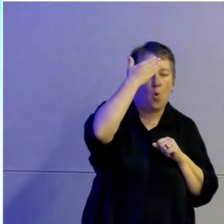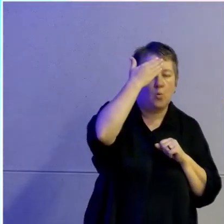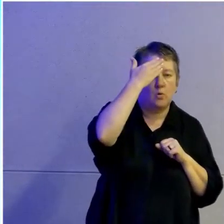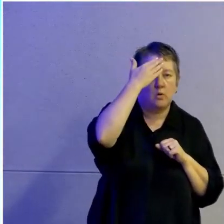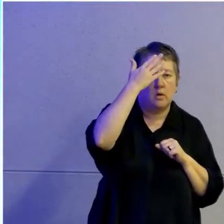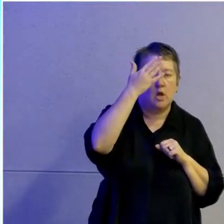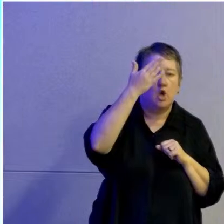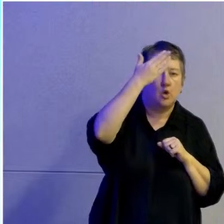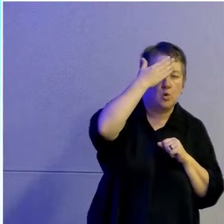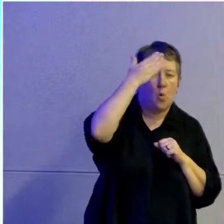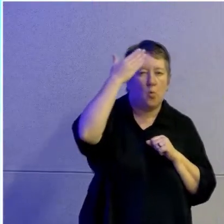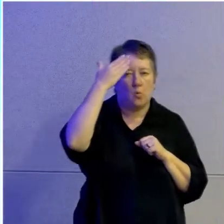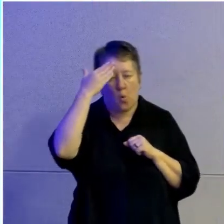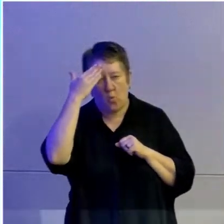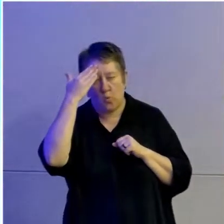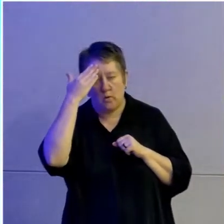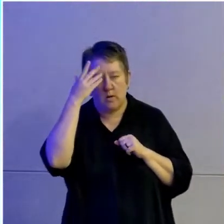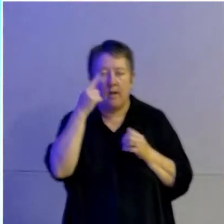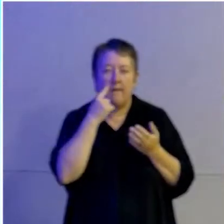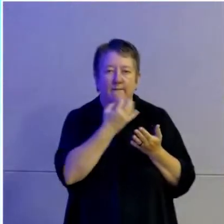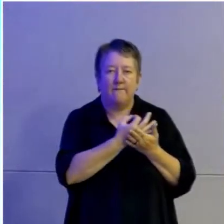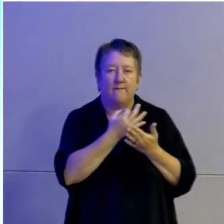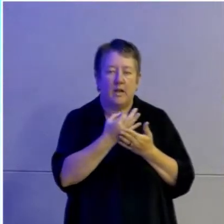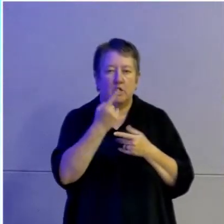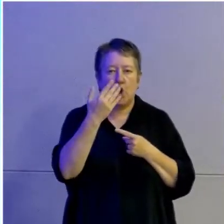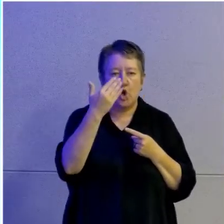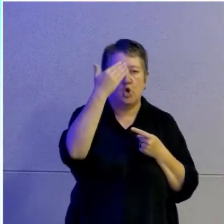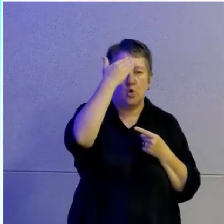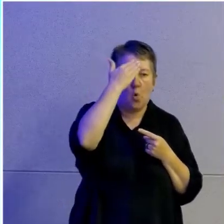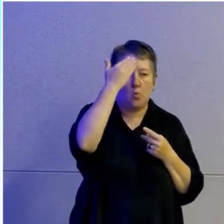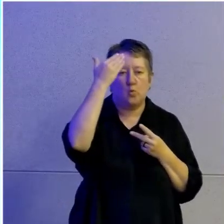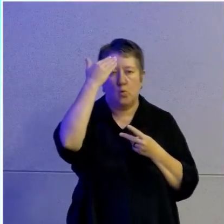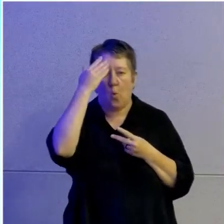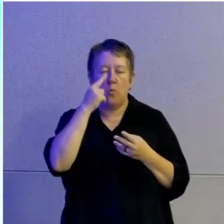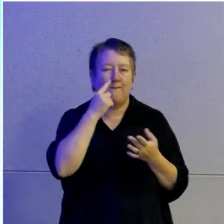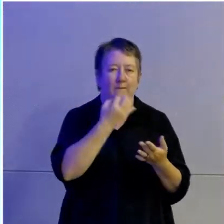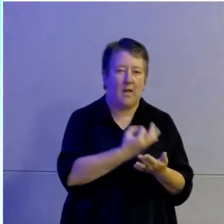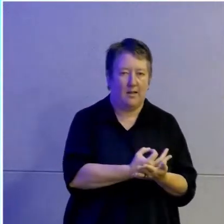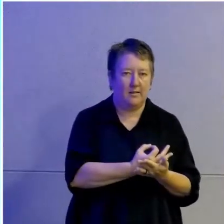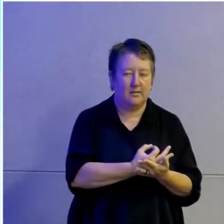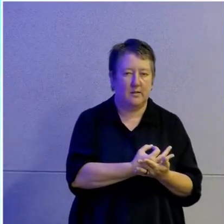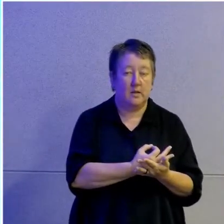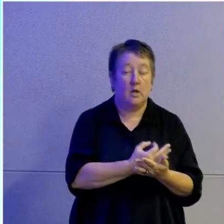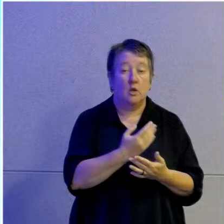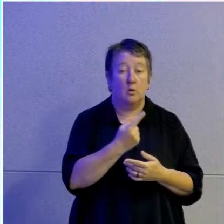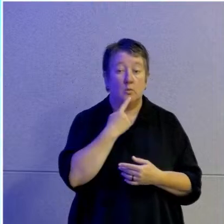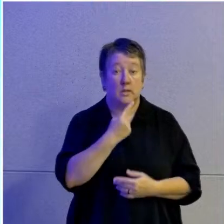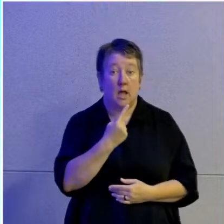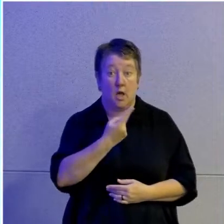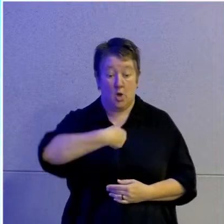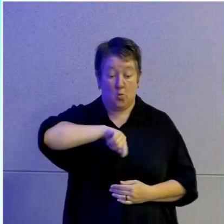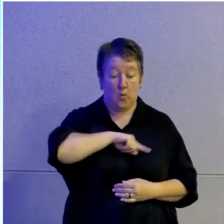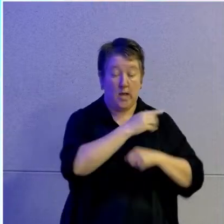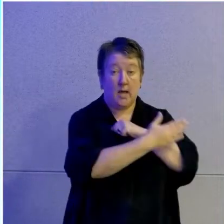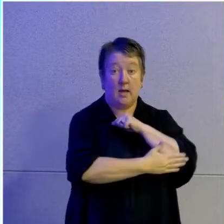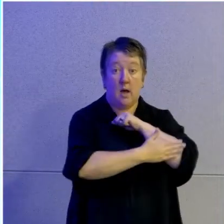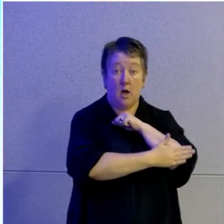facts that are known. That is the known fact, Prof, as to say, as the country, we